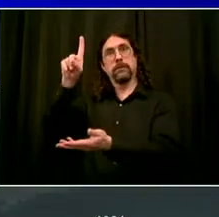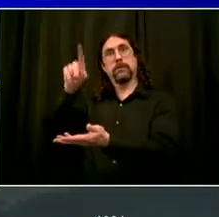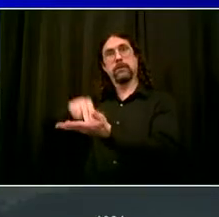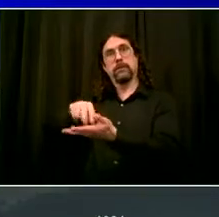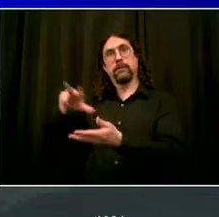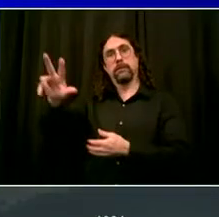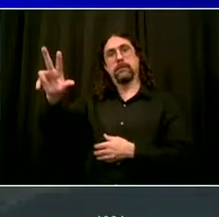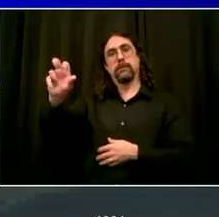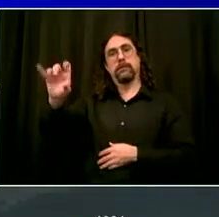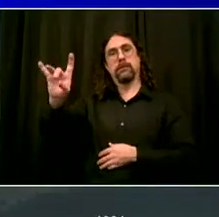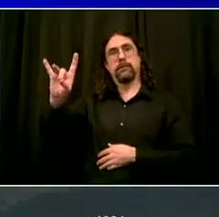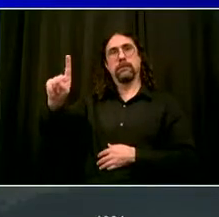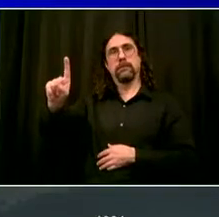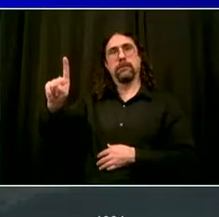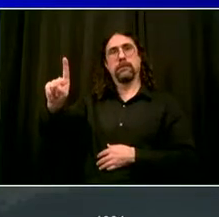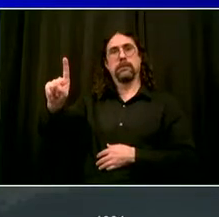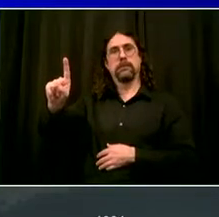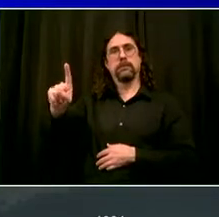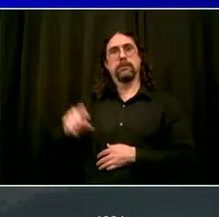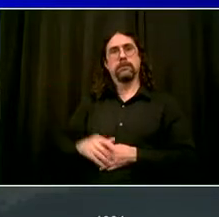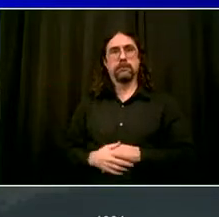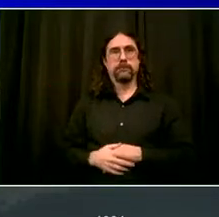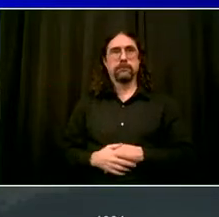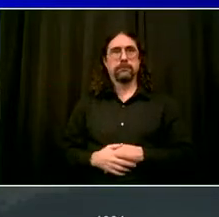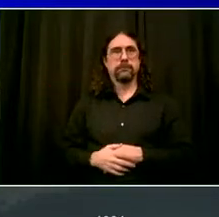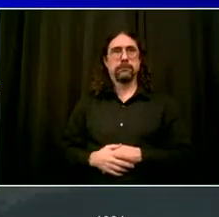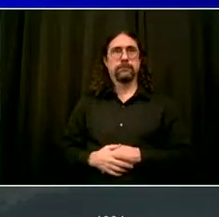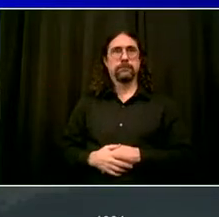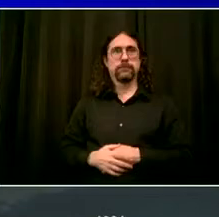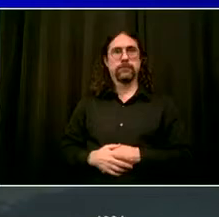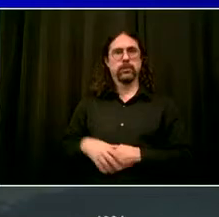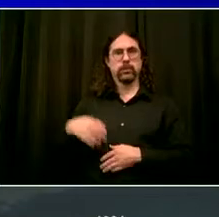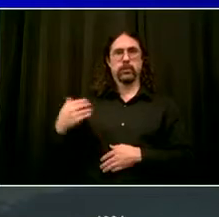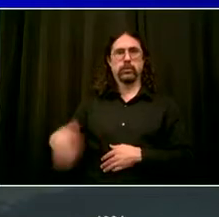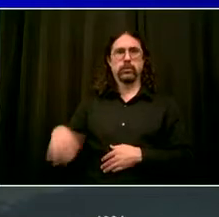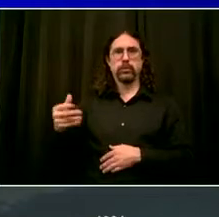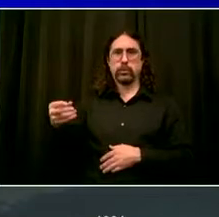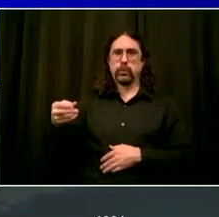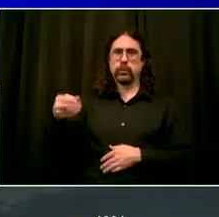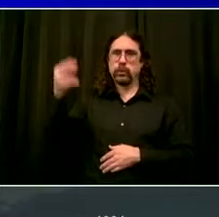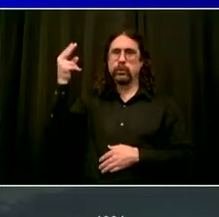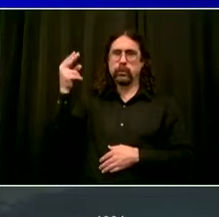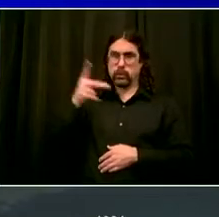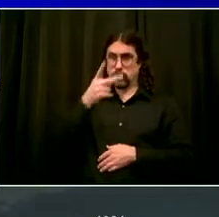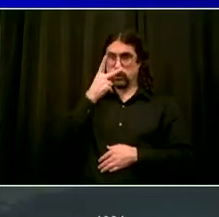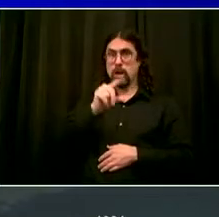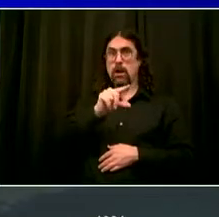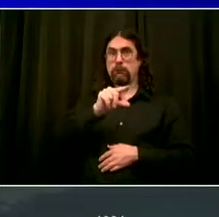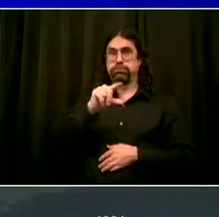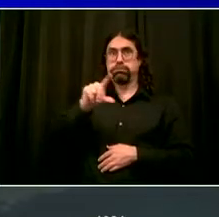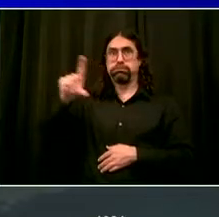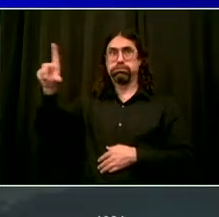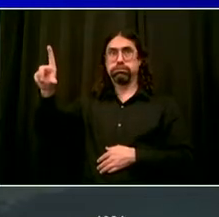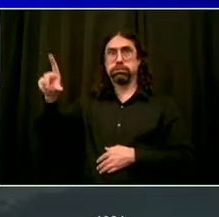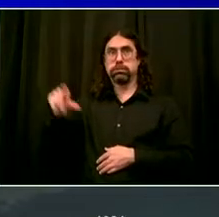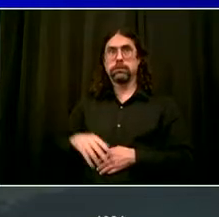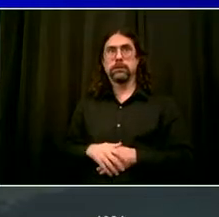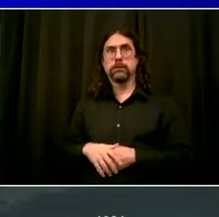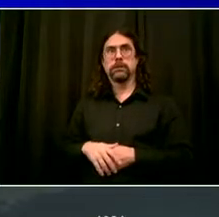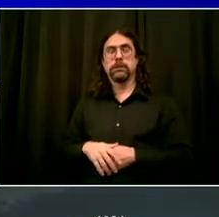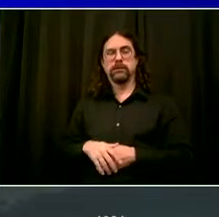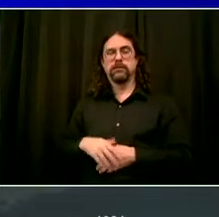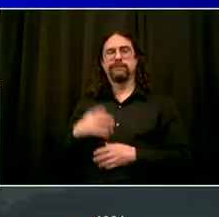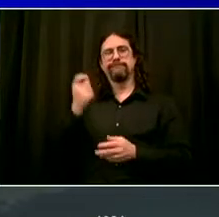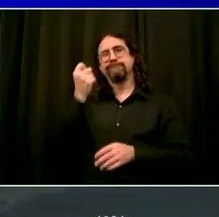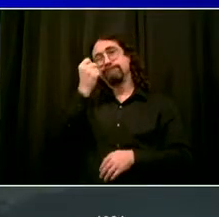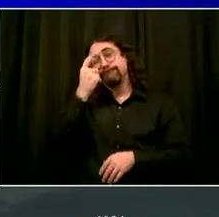uh tremendous is concern there but some of that accounted for by more testing and we encourage constantly more testing to get us the truth